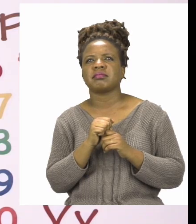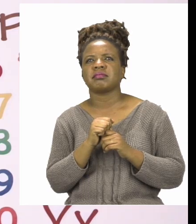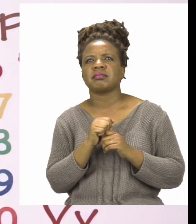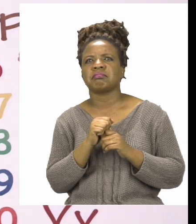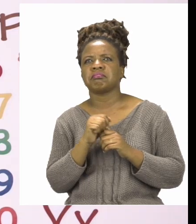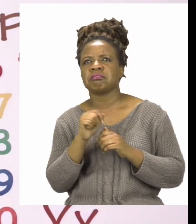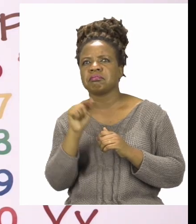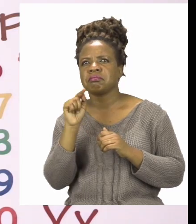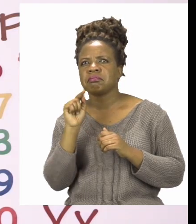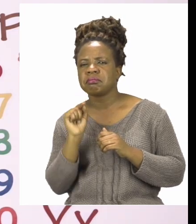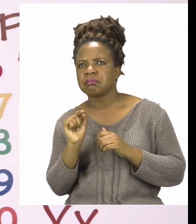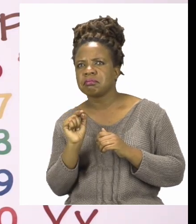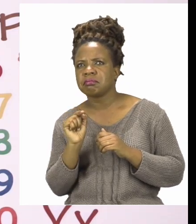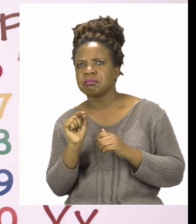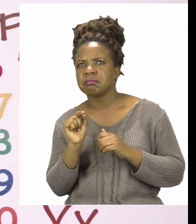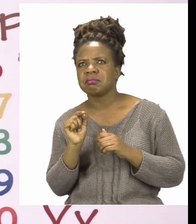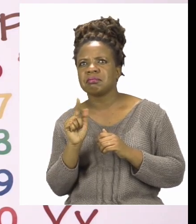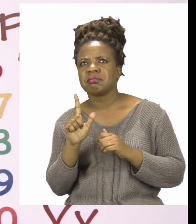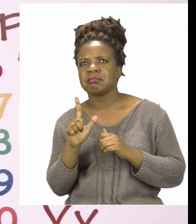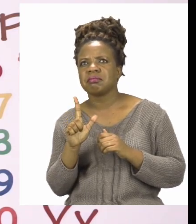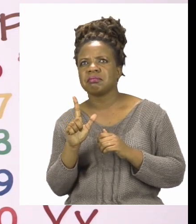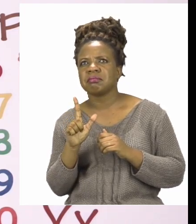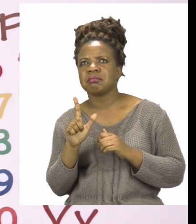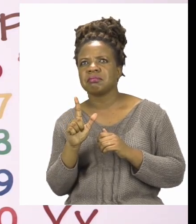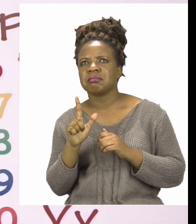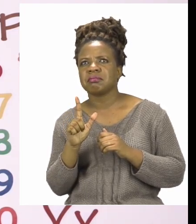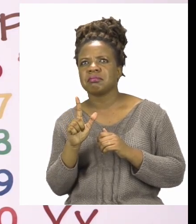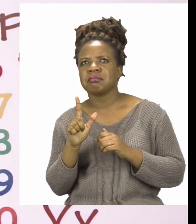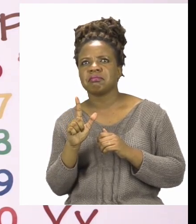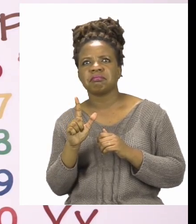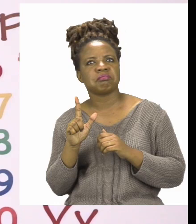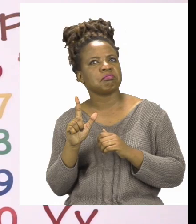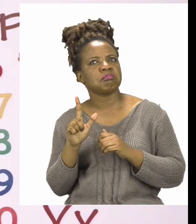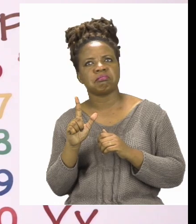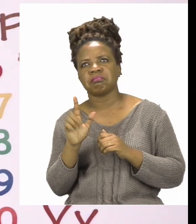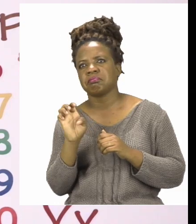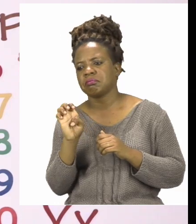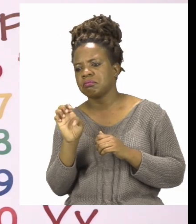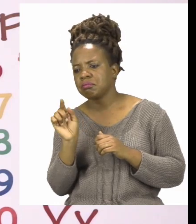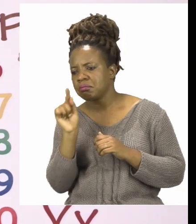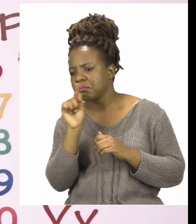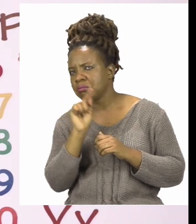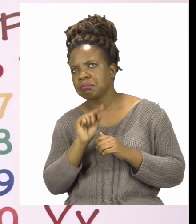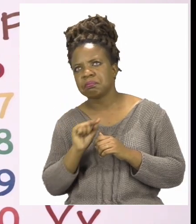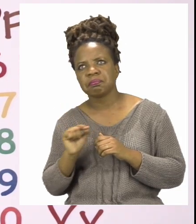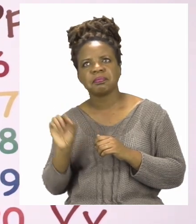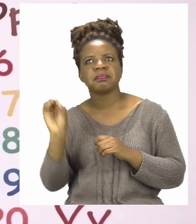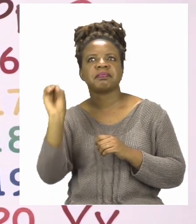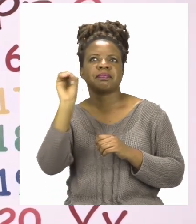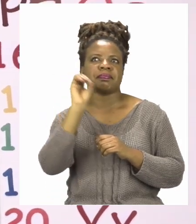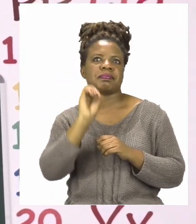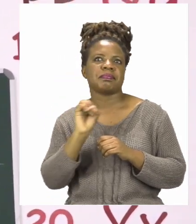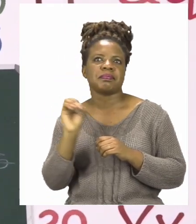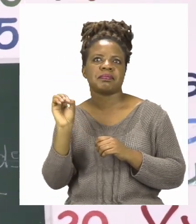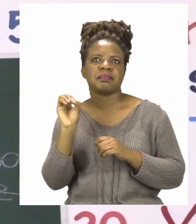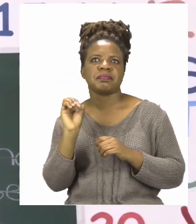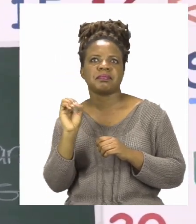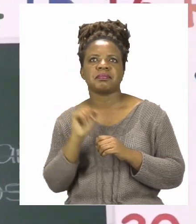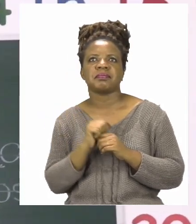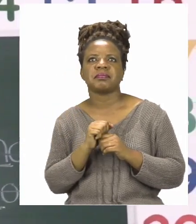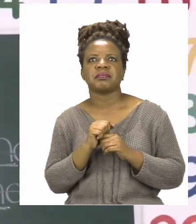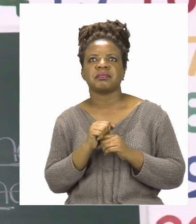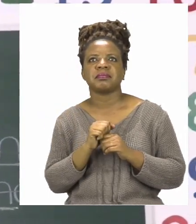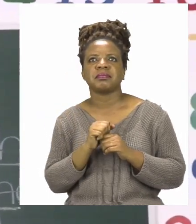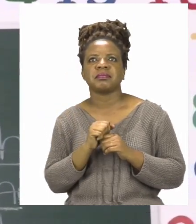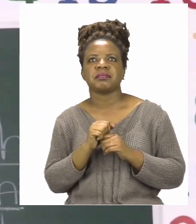other O. This O here has no E next to it except for this one. And then after that, there's